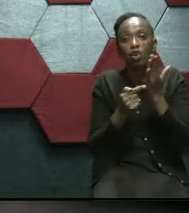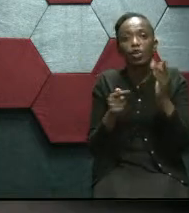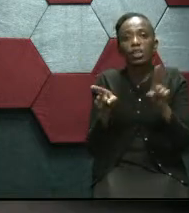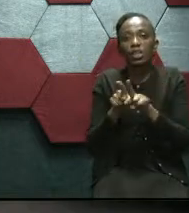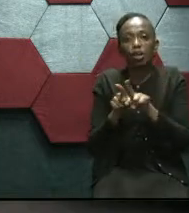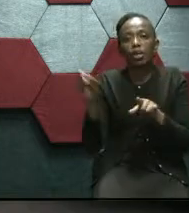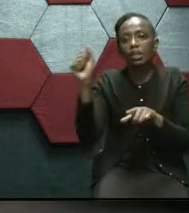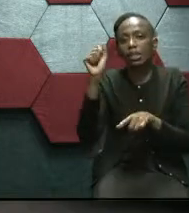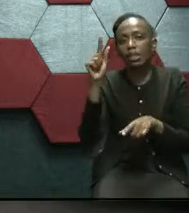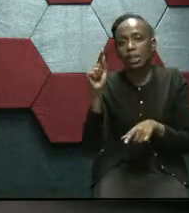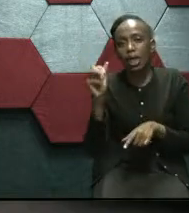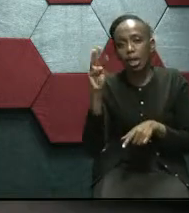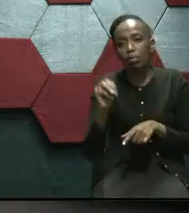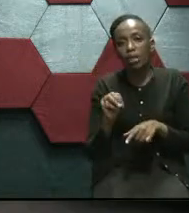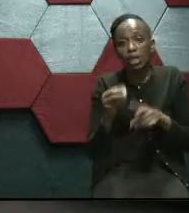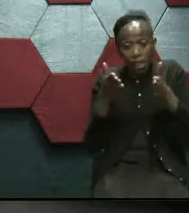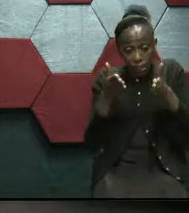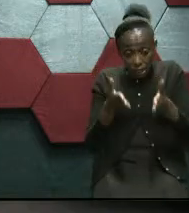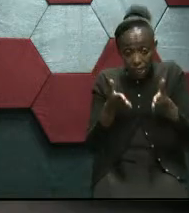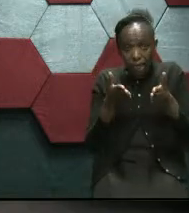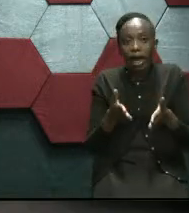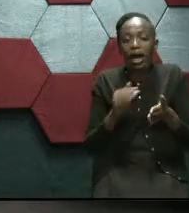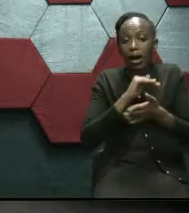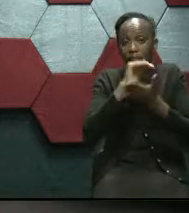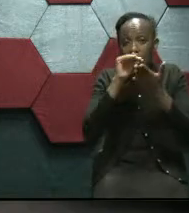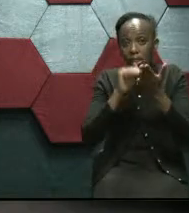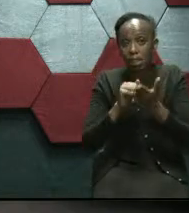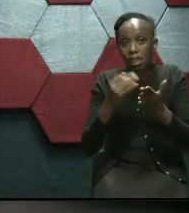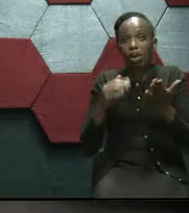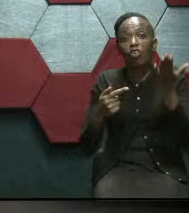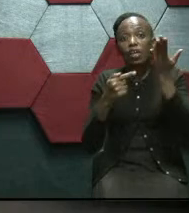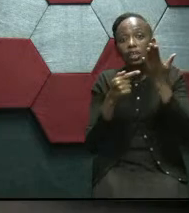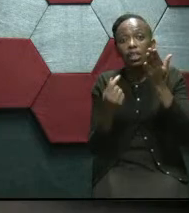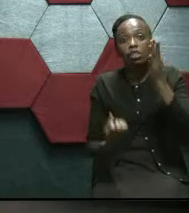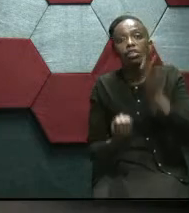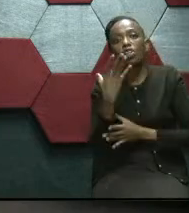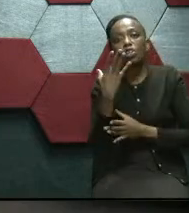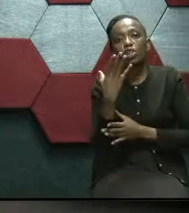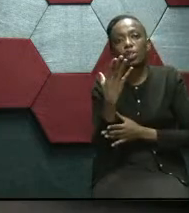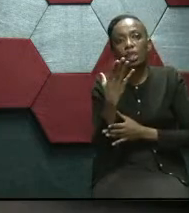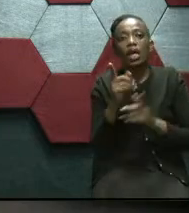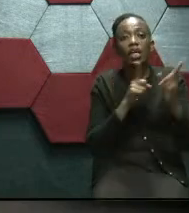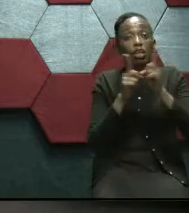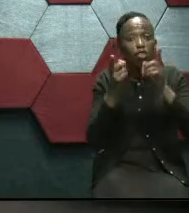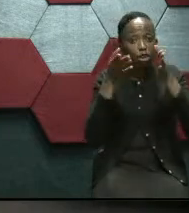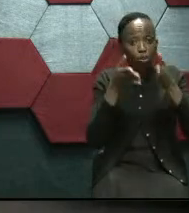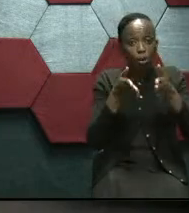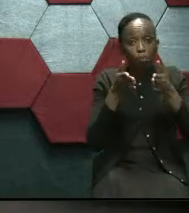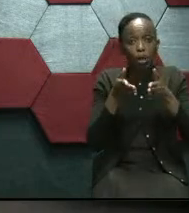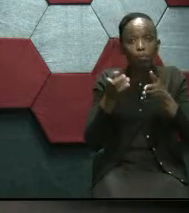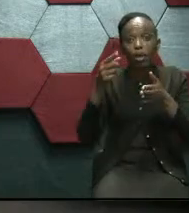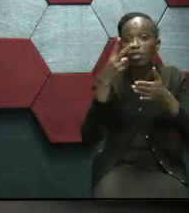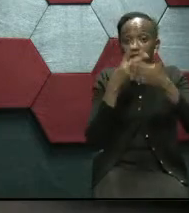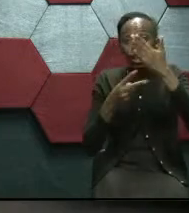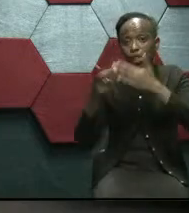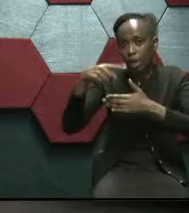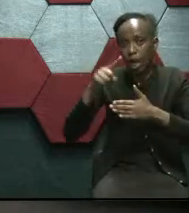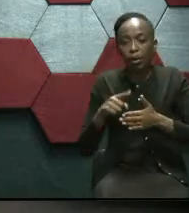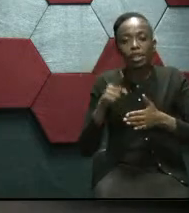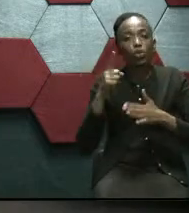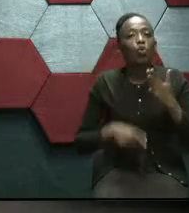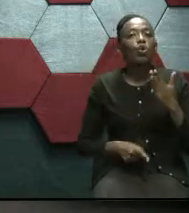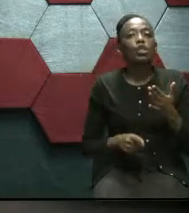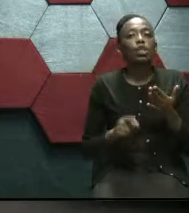STEM is right in the middle of the tech revolution. At Safaricom, our vision is to be